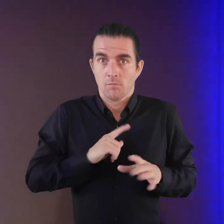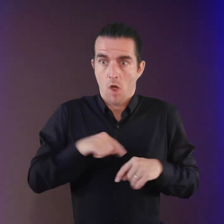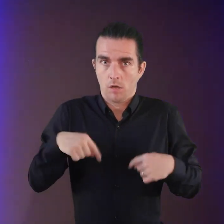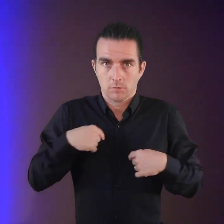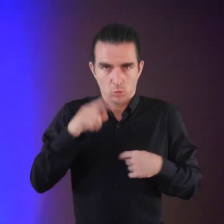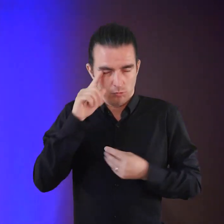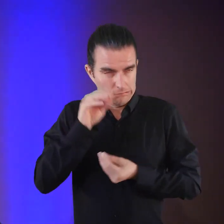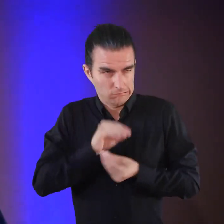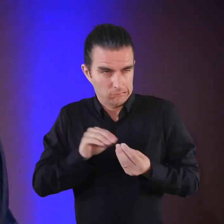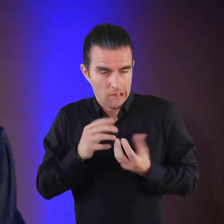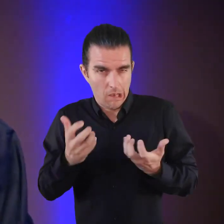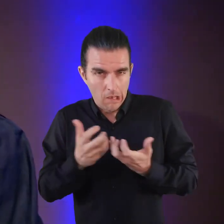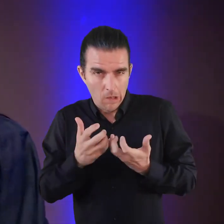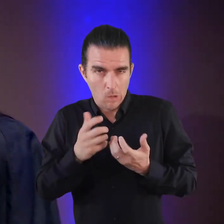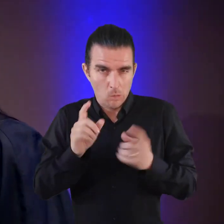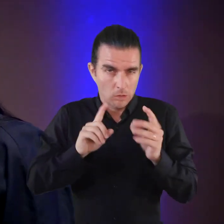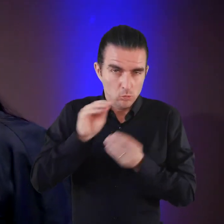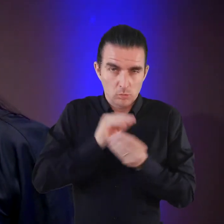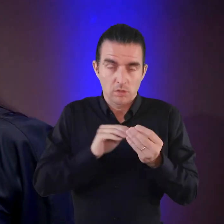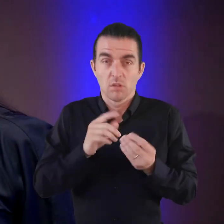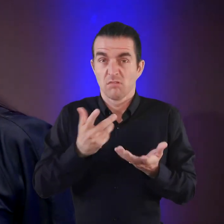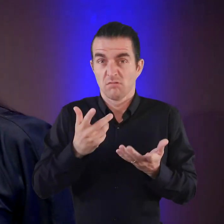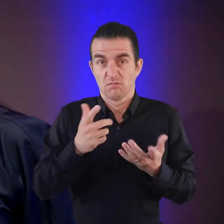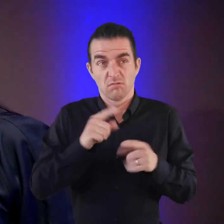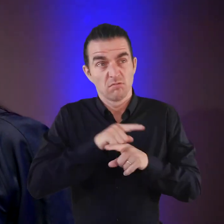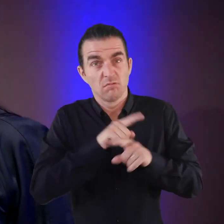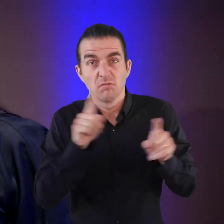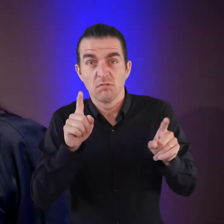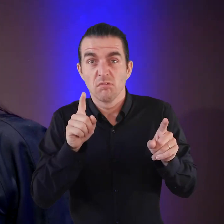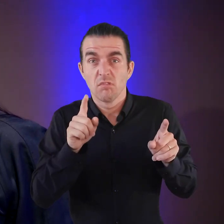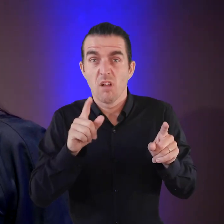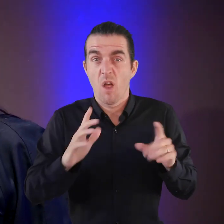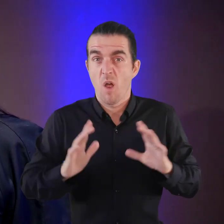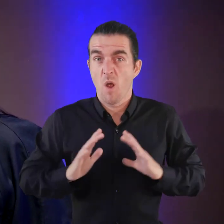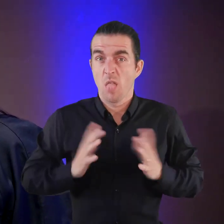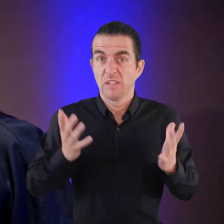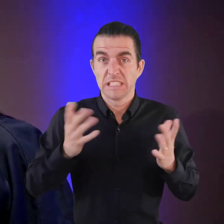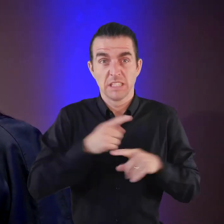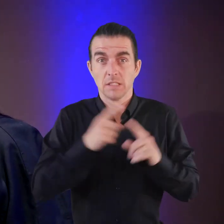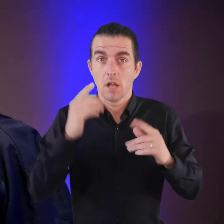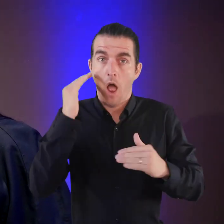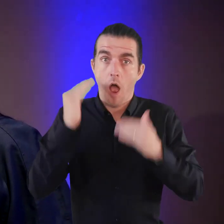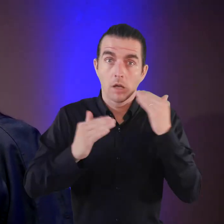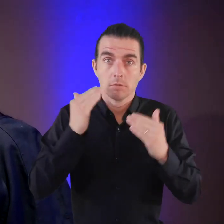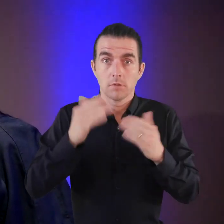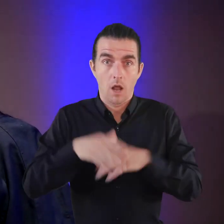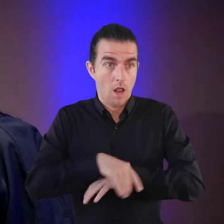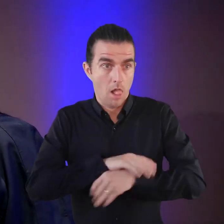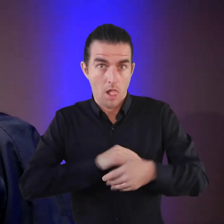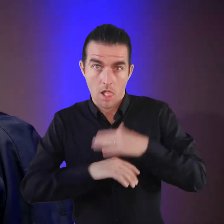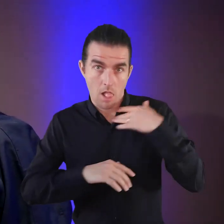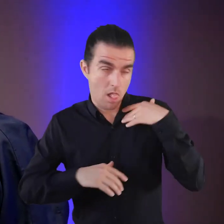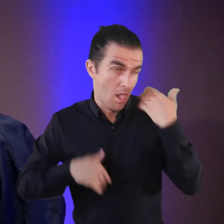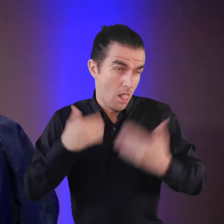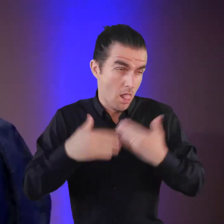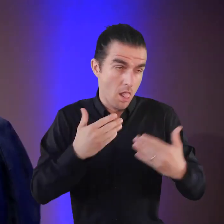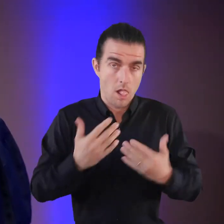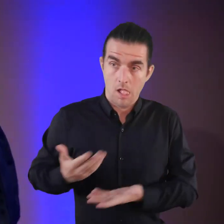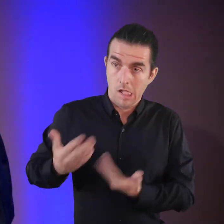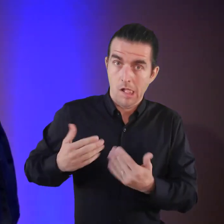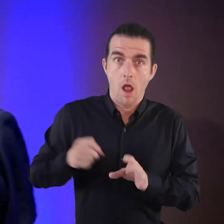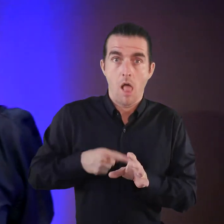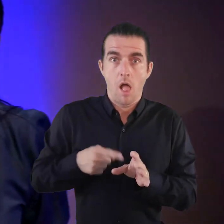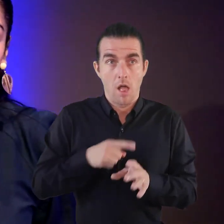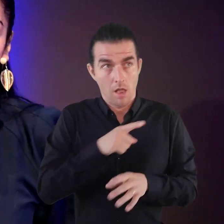outside world is already full of adult-led interventions for young people that just don't work. We